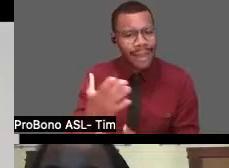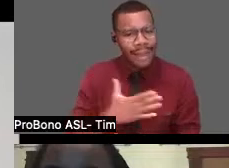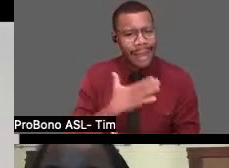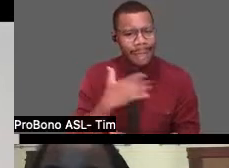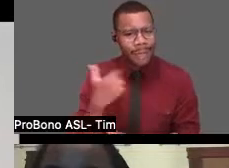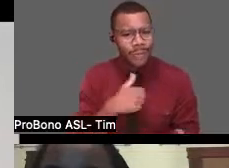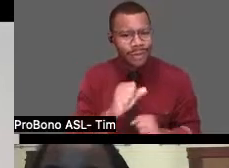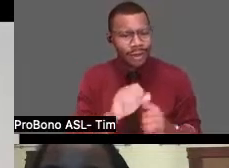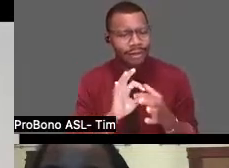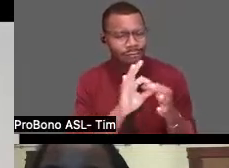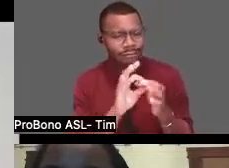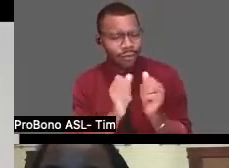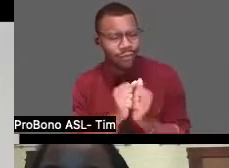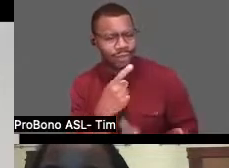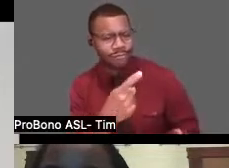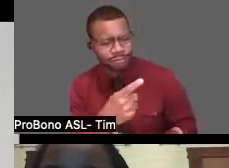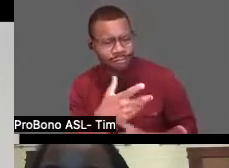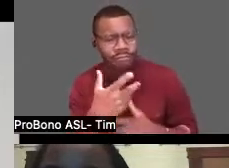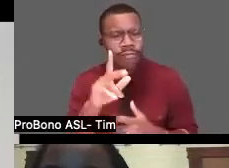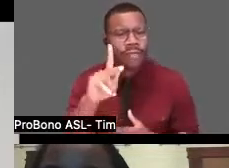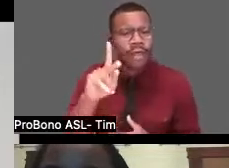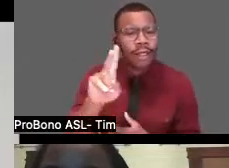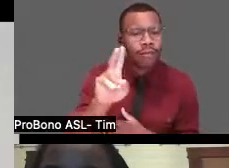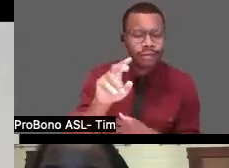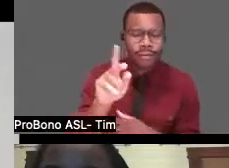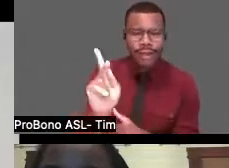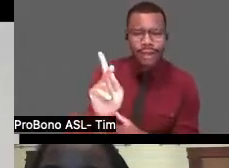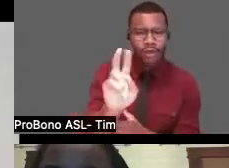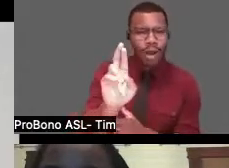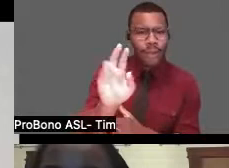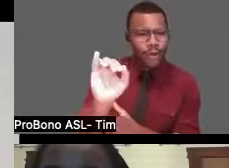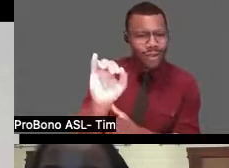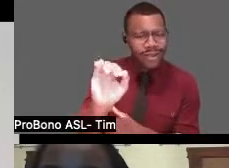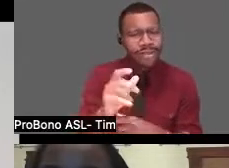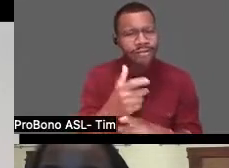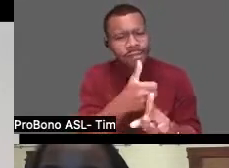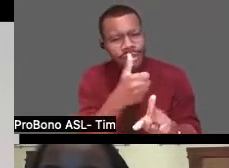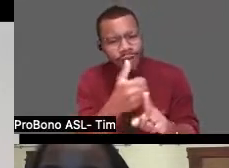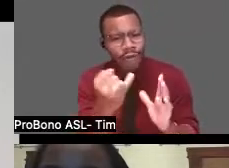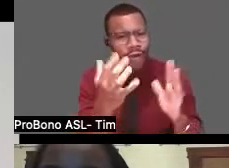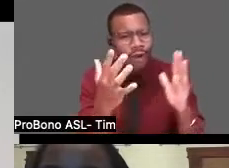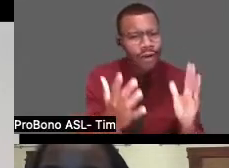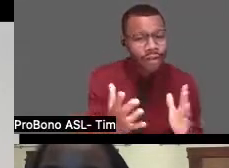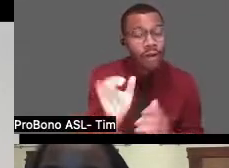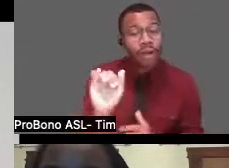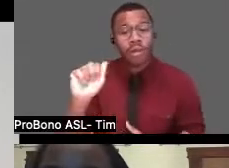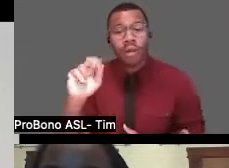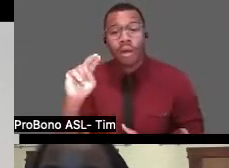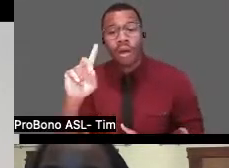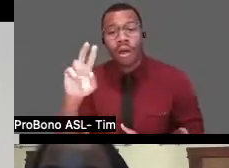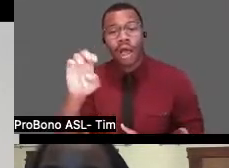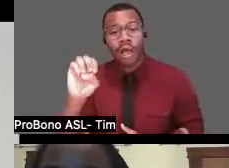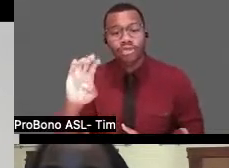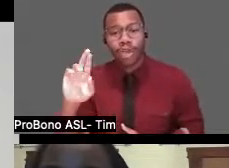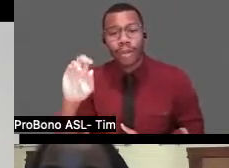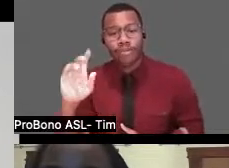in Conversation with André Brock and Simone White. So this conversation marks the second of two public